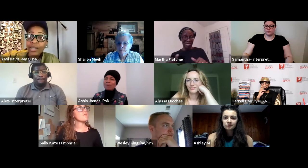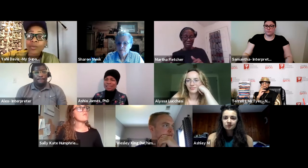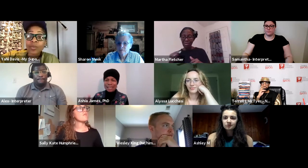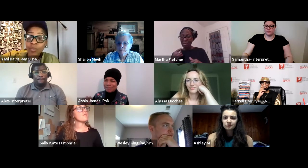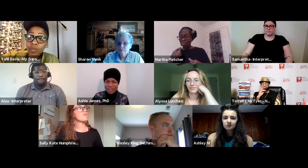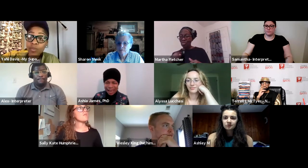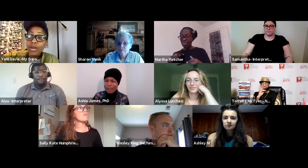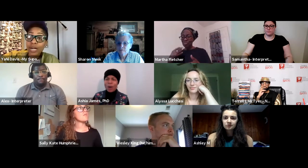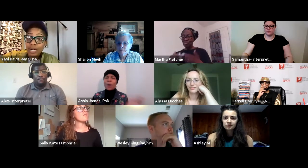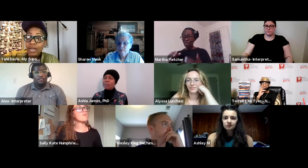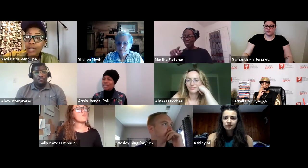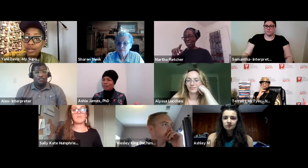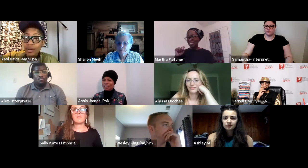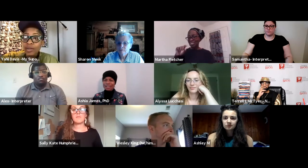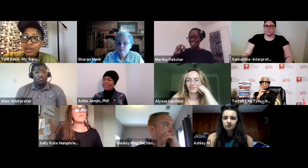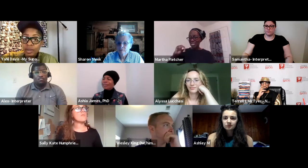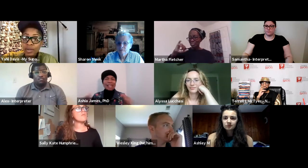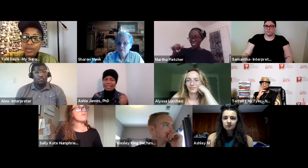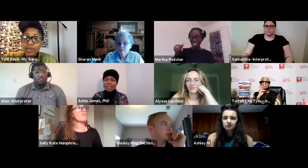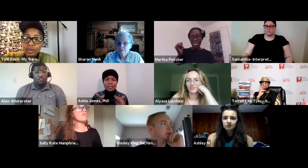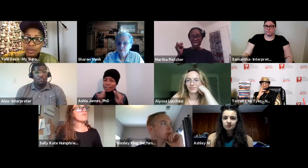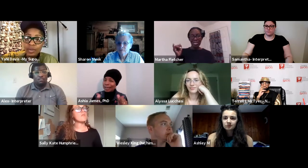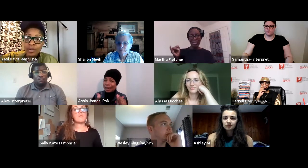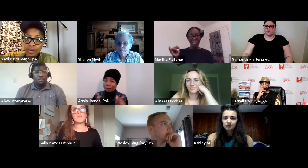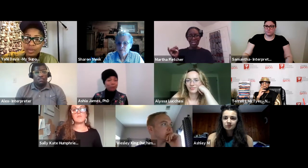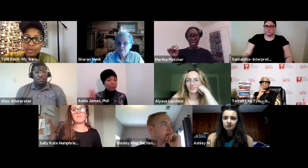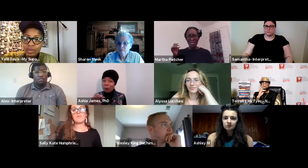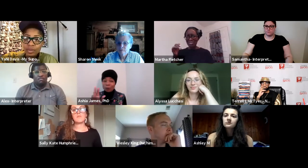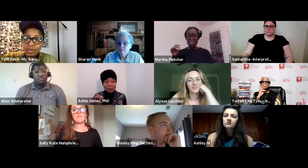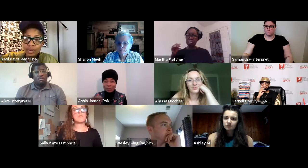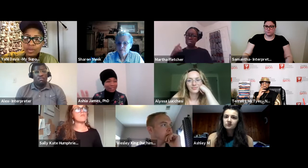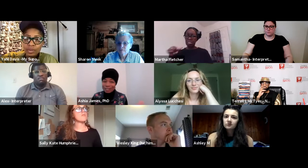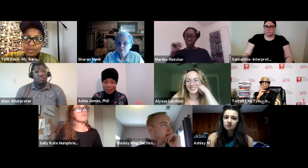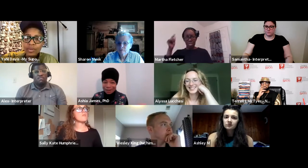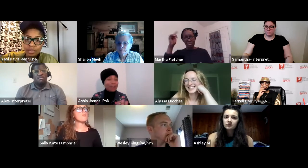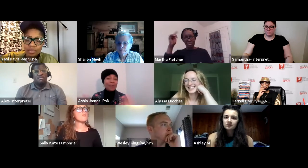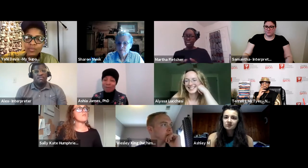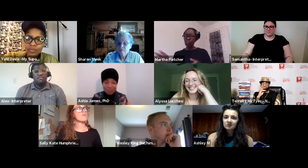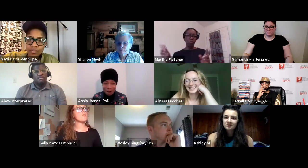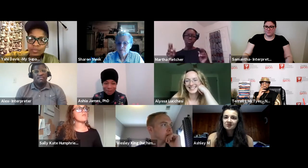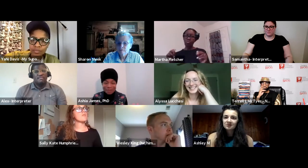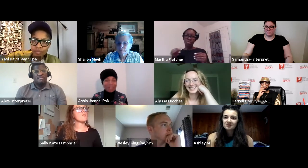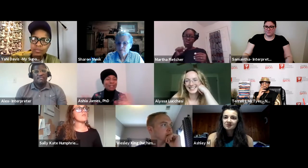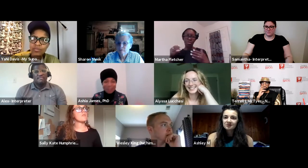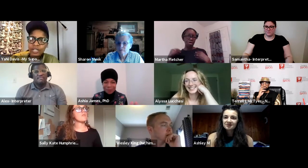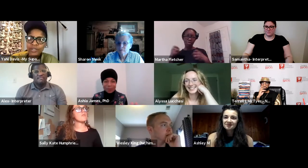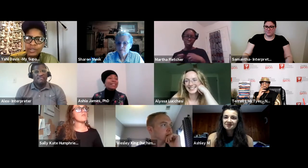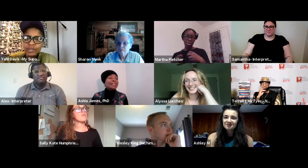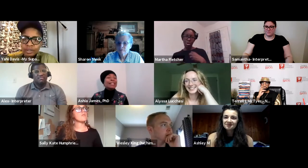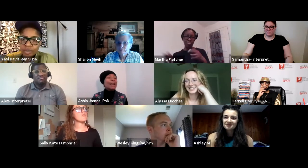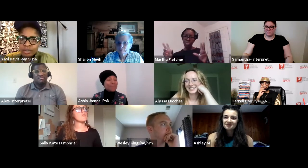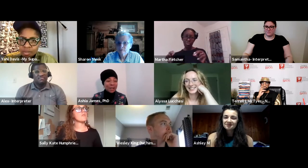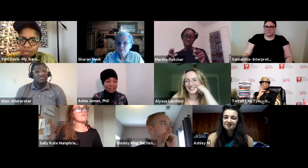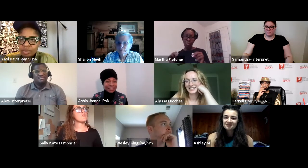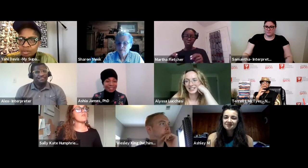probably TMJ or Meniere's. And I was like, still in denial. No, no, I don't have a problem. No, it's